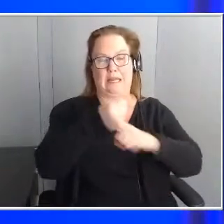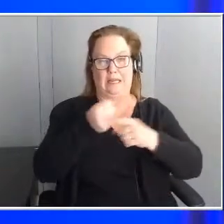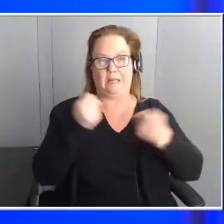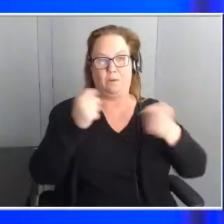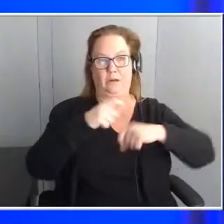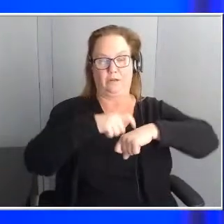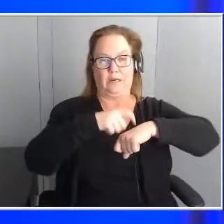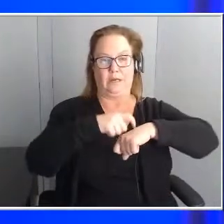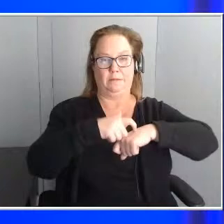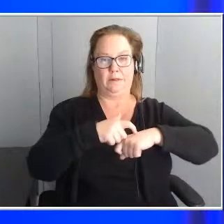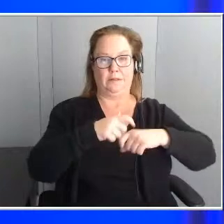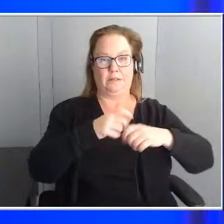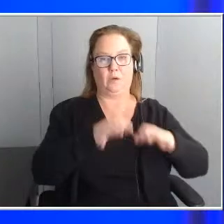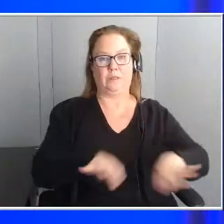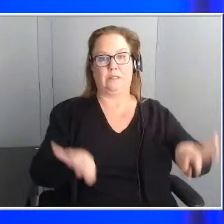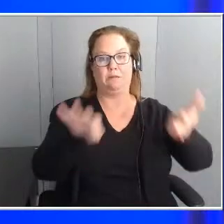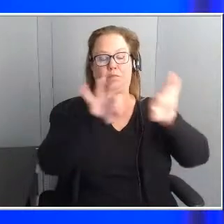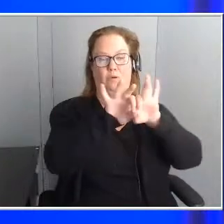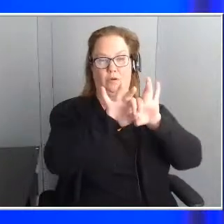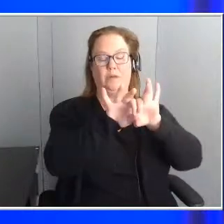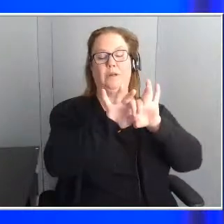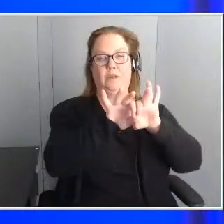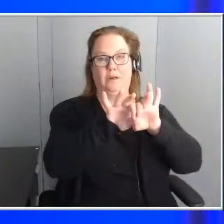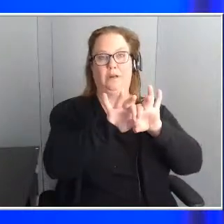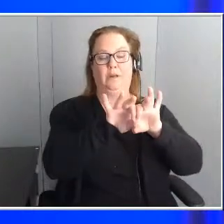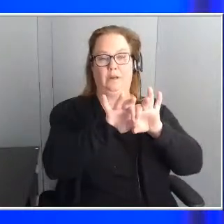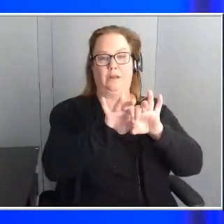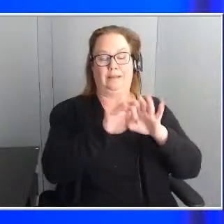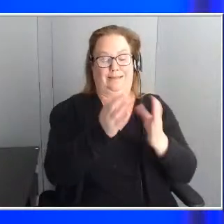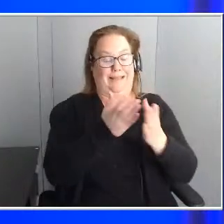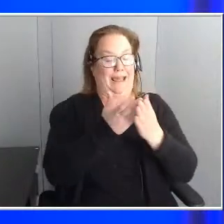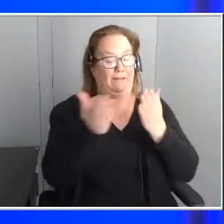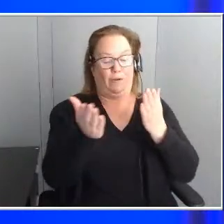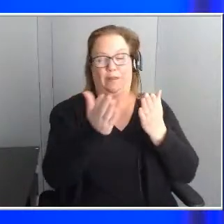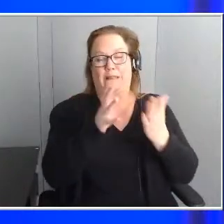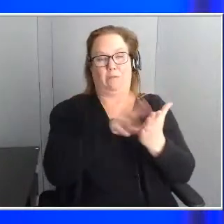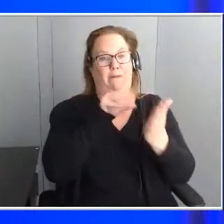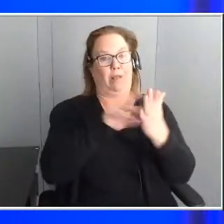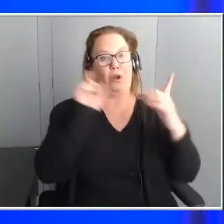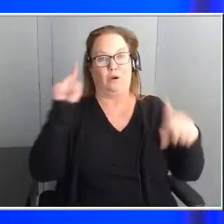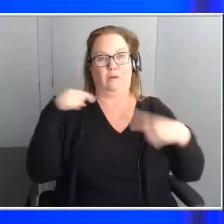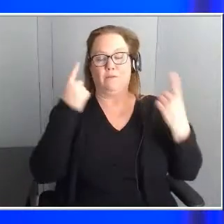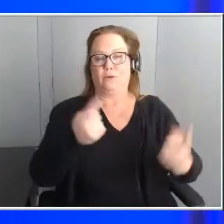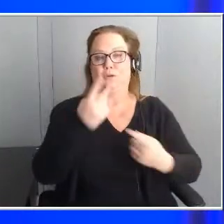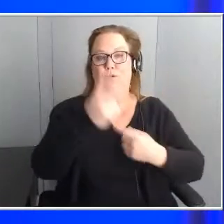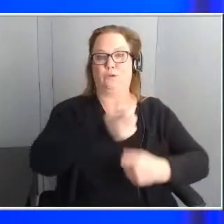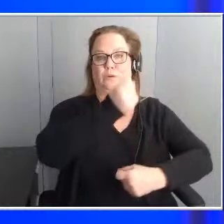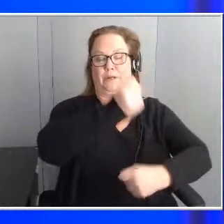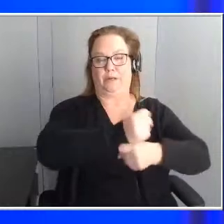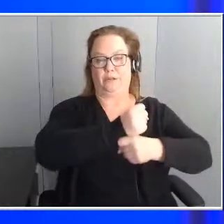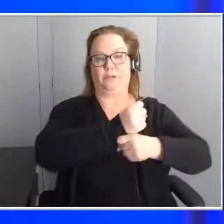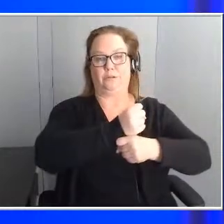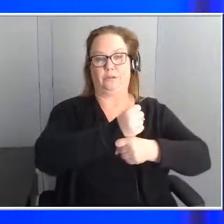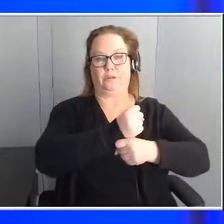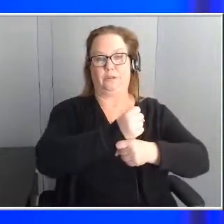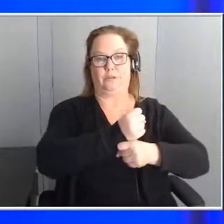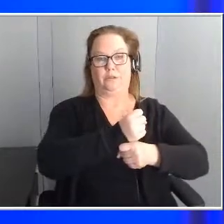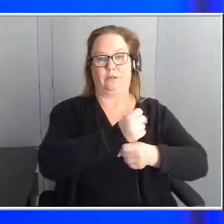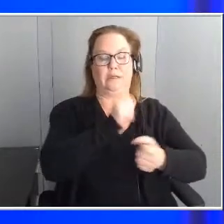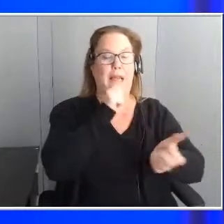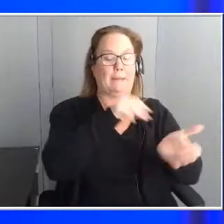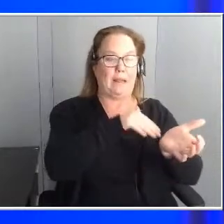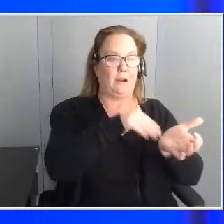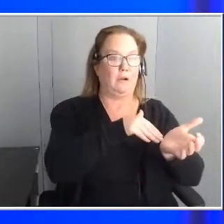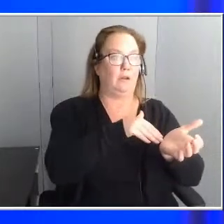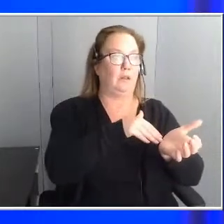it's important to dig back into that toolbox of things that we've learned through the COVID pandemic that were, not medical. They were things like